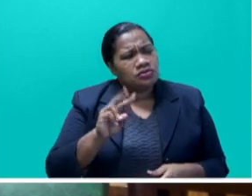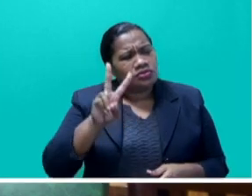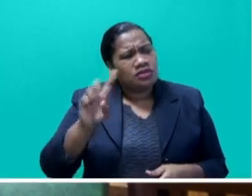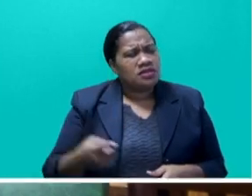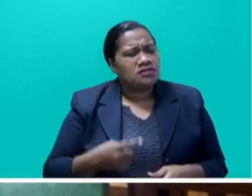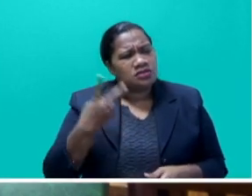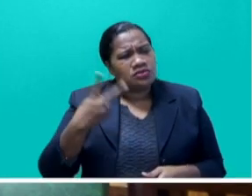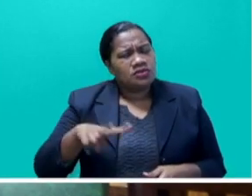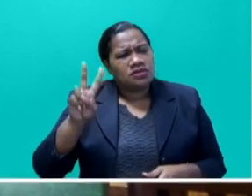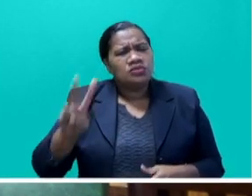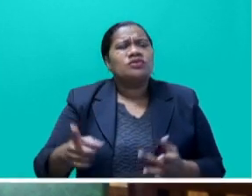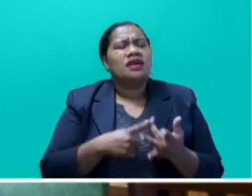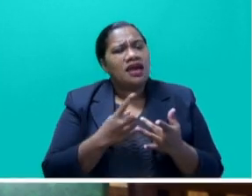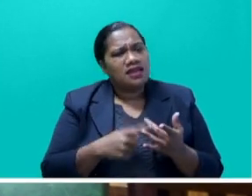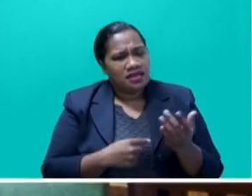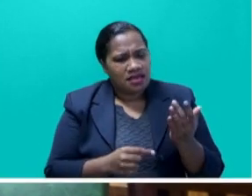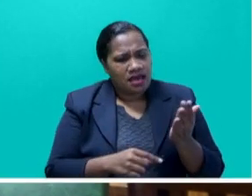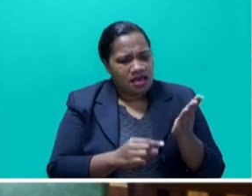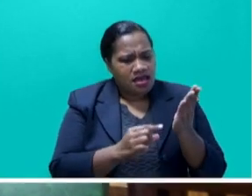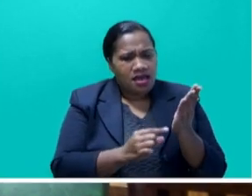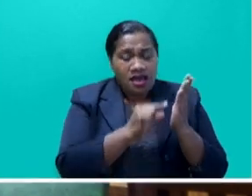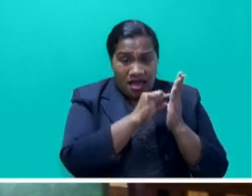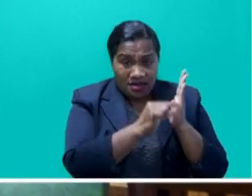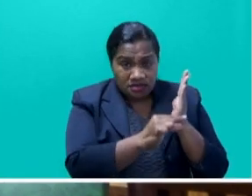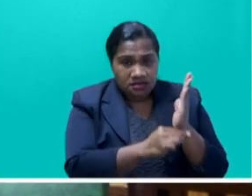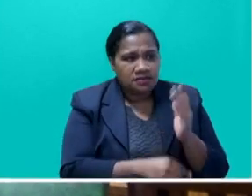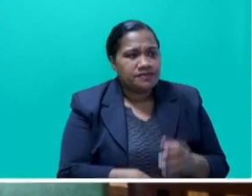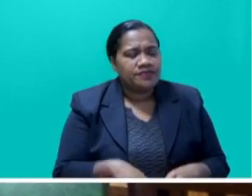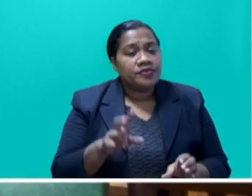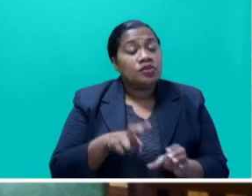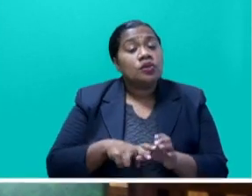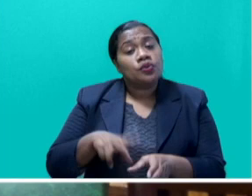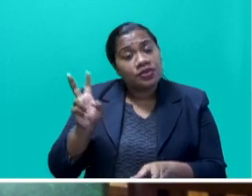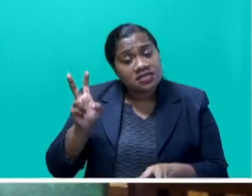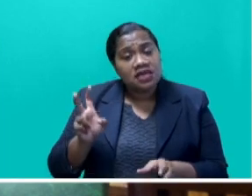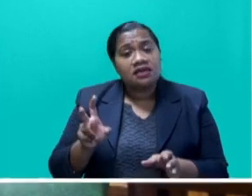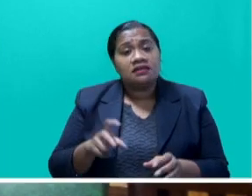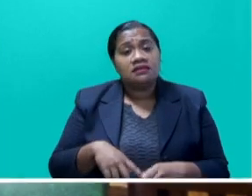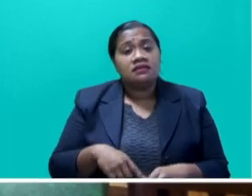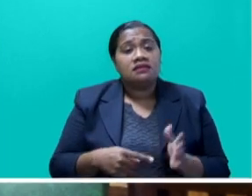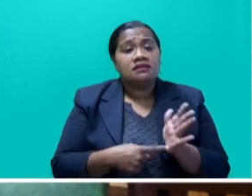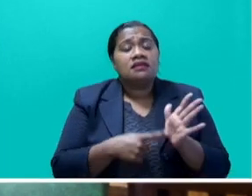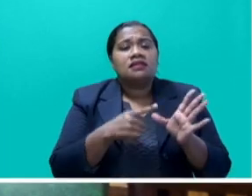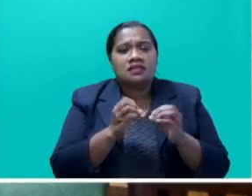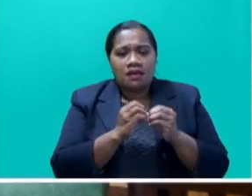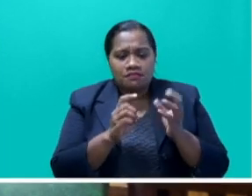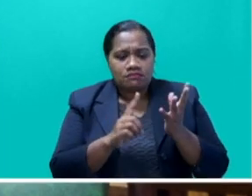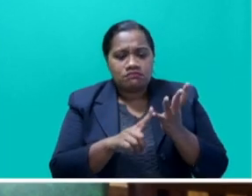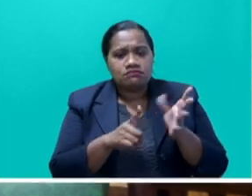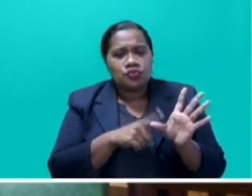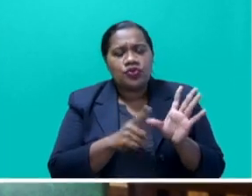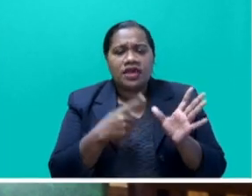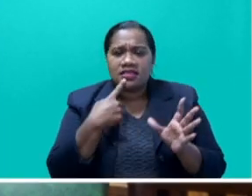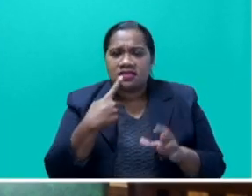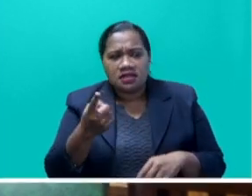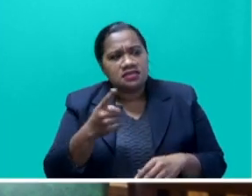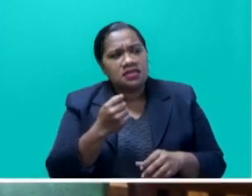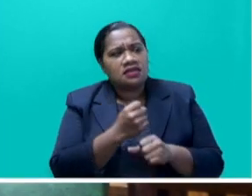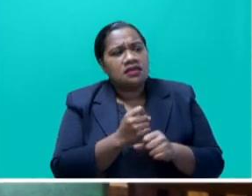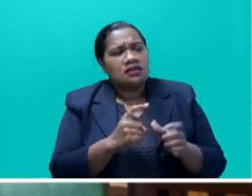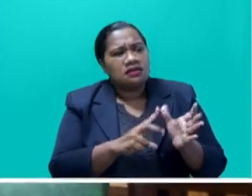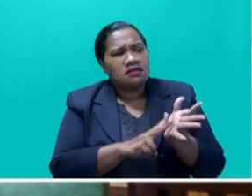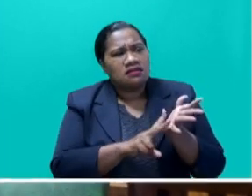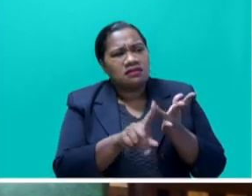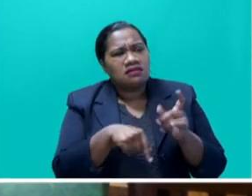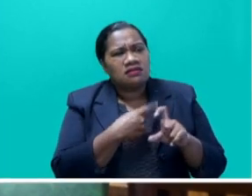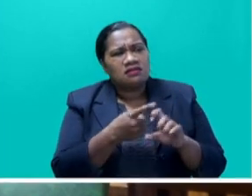2022. This is another article, Mr. Speaker, sir. Resign, Tambuya tells Ngaboka and Ratu